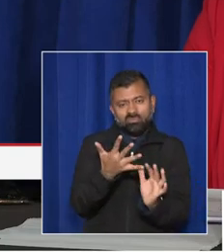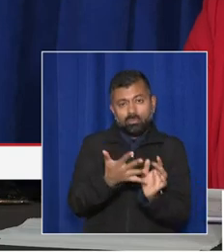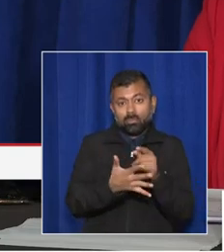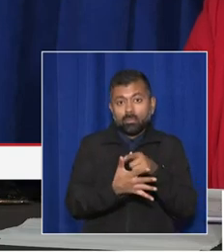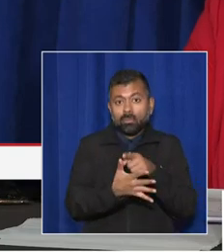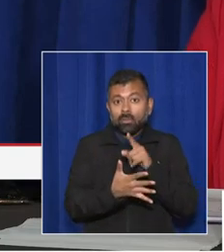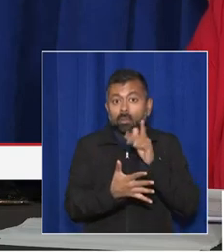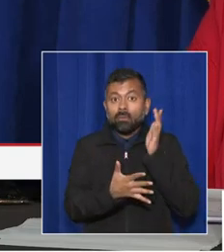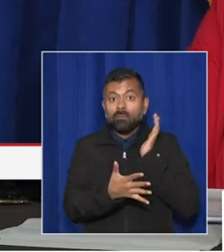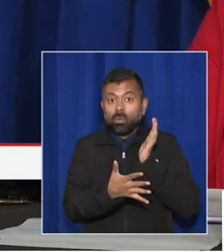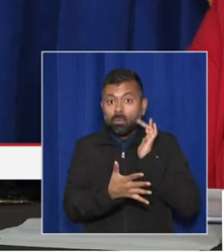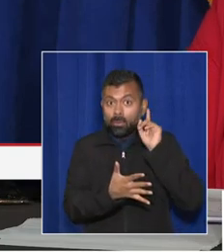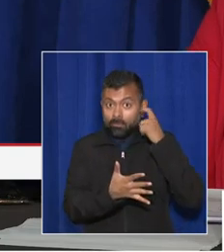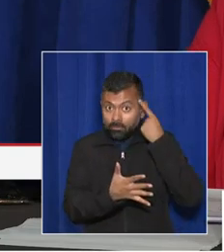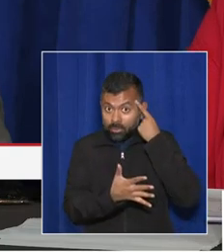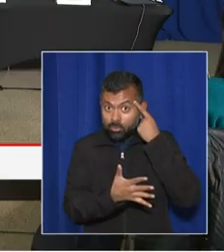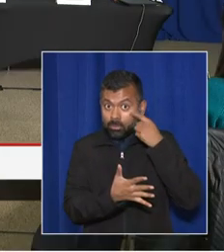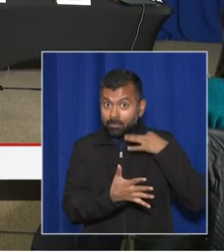DC government.